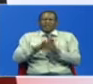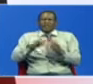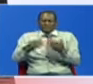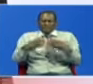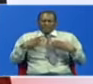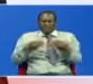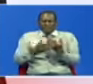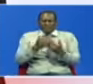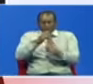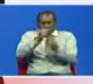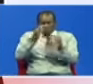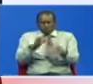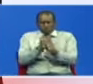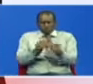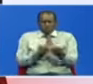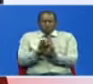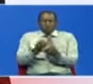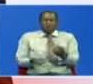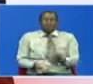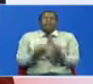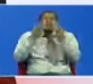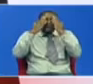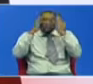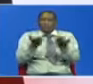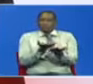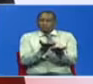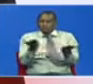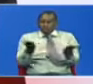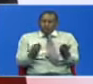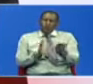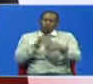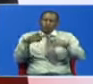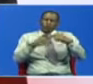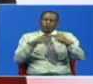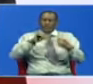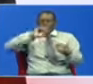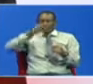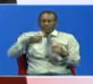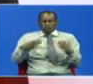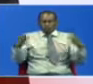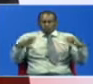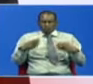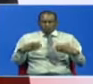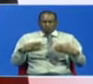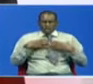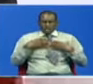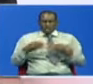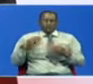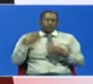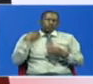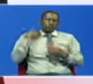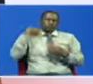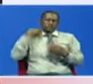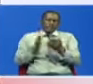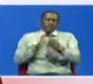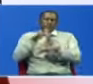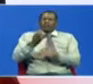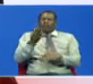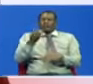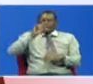to ensure that we sensitize the more than 60,000 community health volunteers and more than